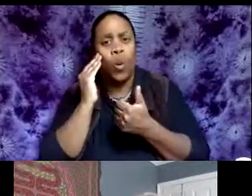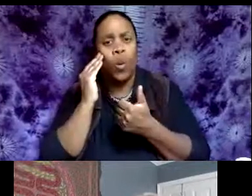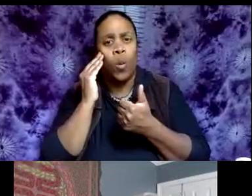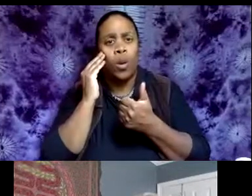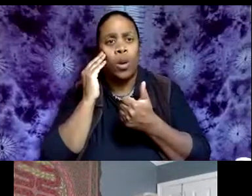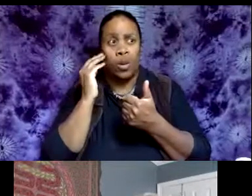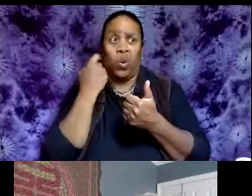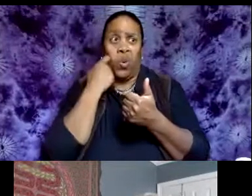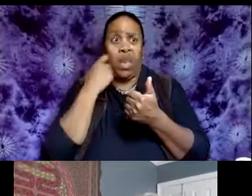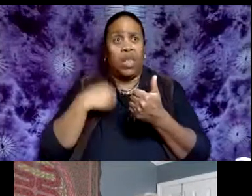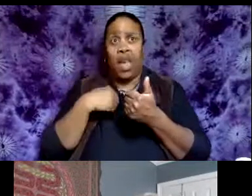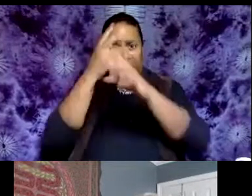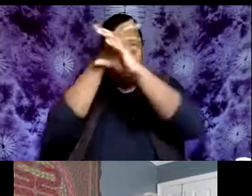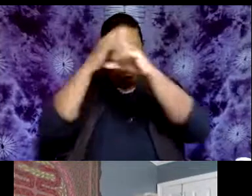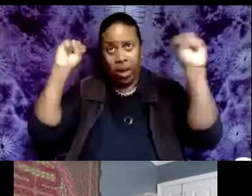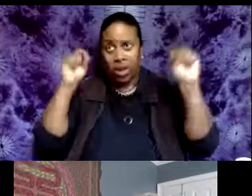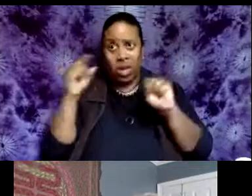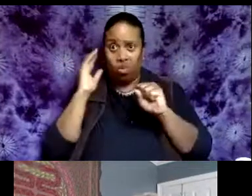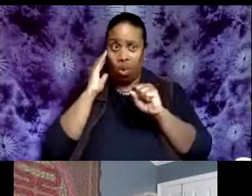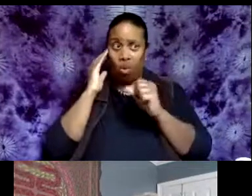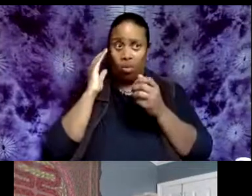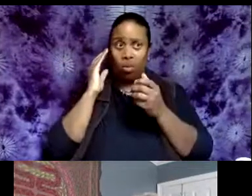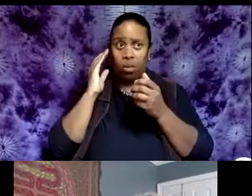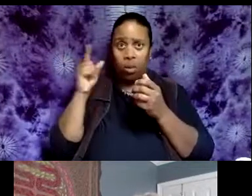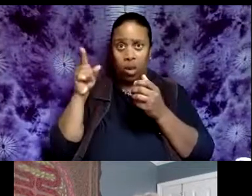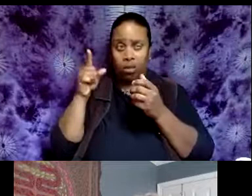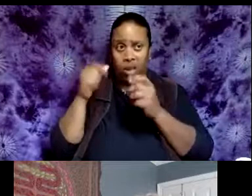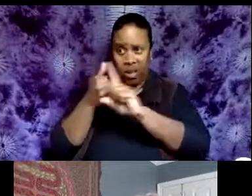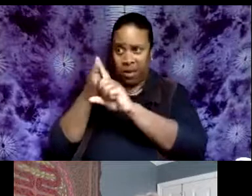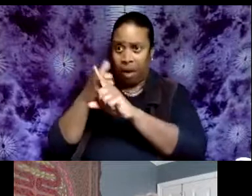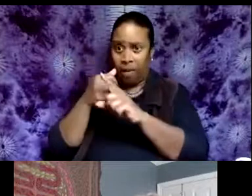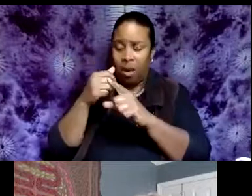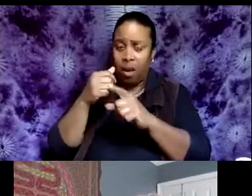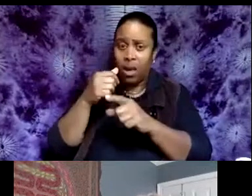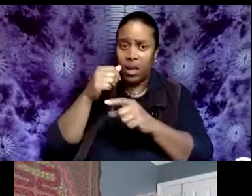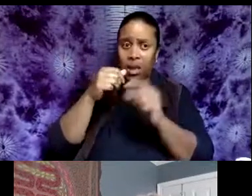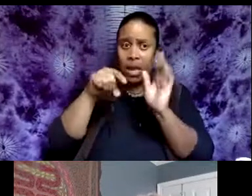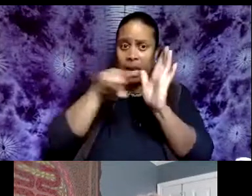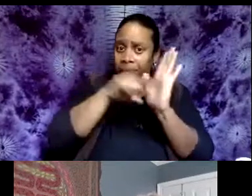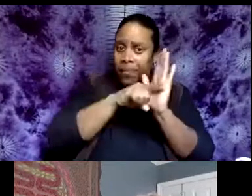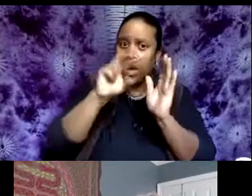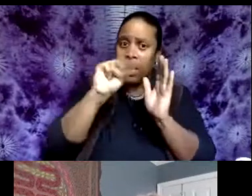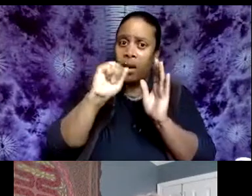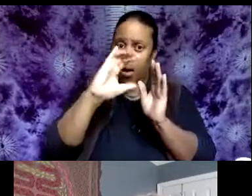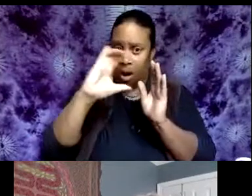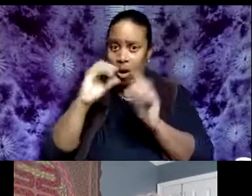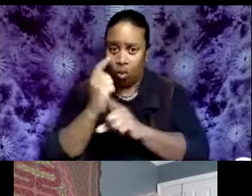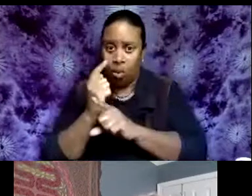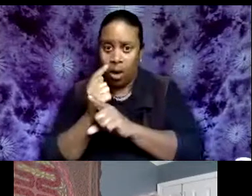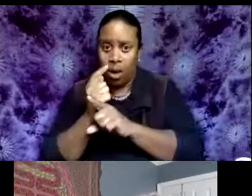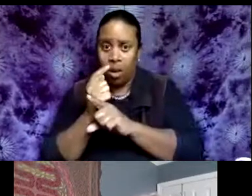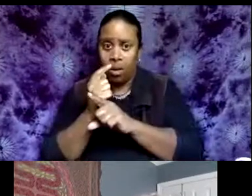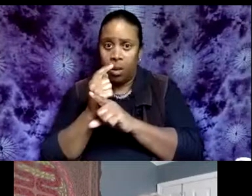president that, is known as a malignant narcissist, and that's been very educational. And so in understanding these